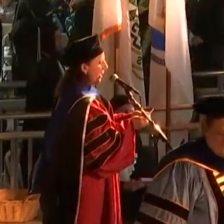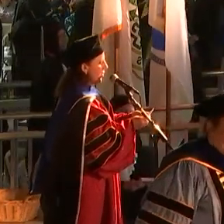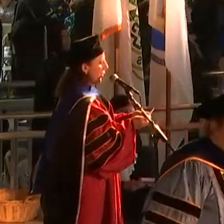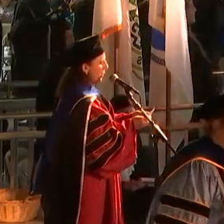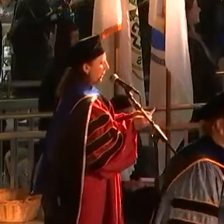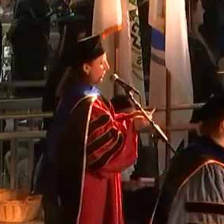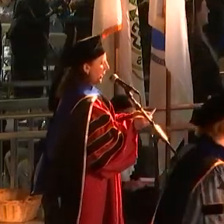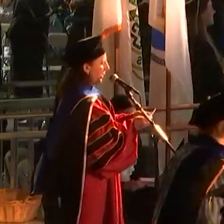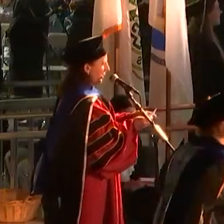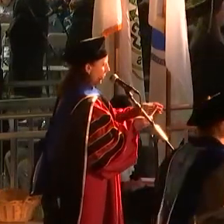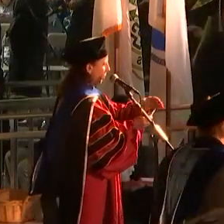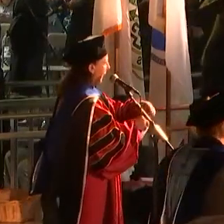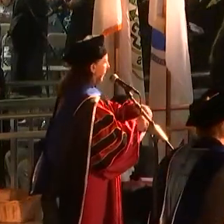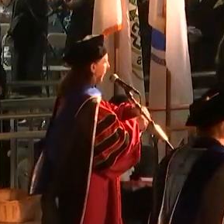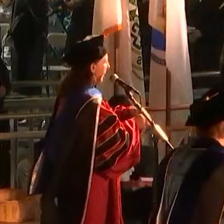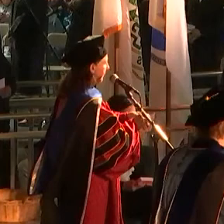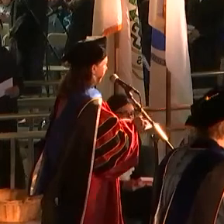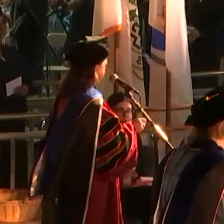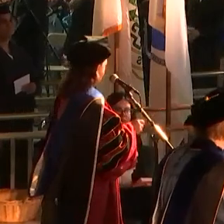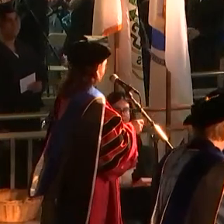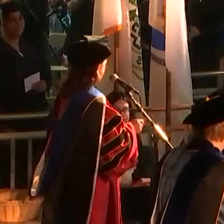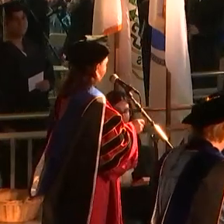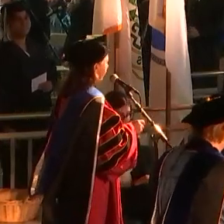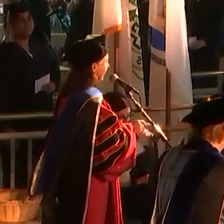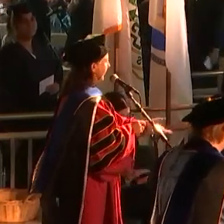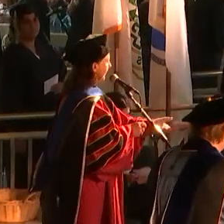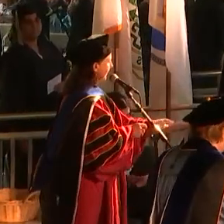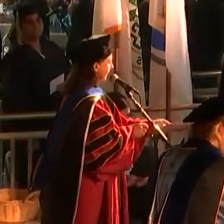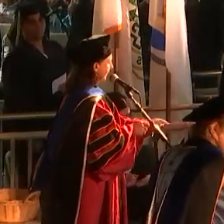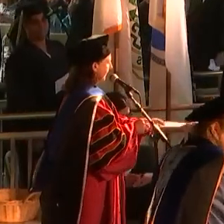Faith Angel Berry, cum laude.